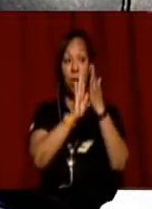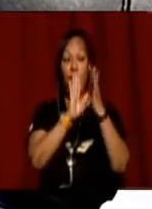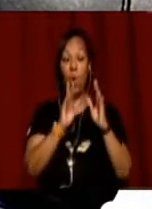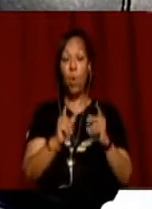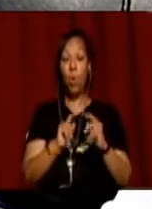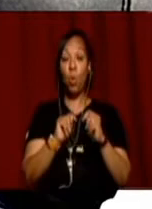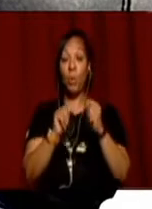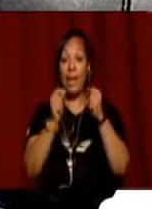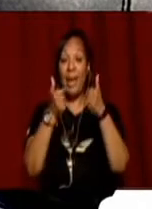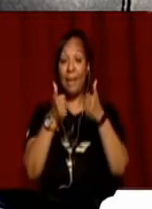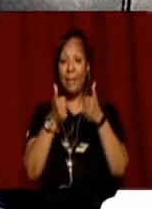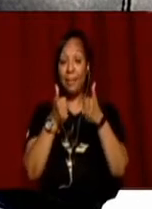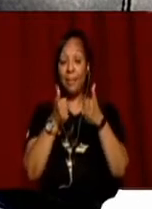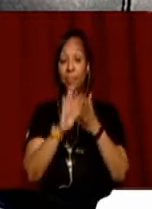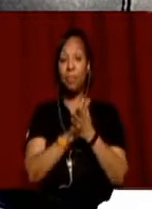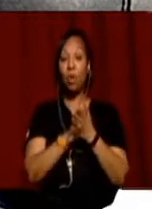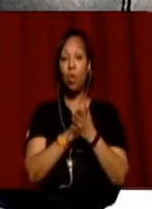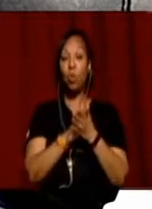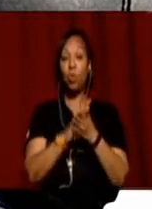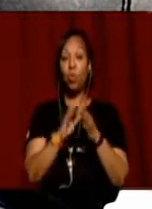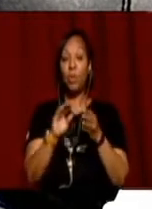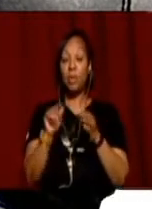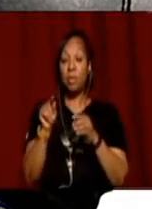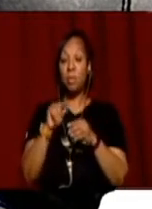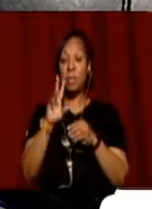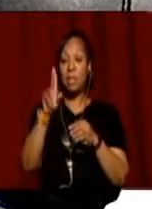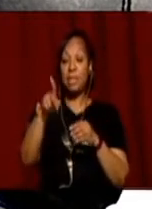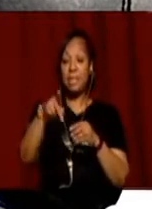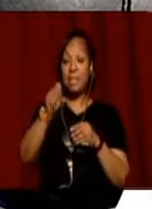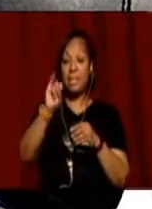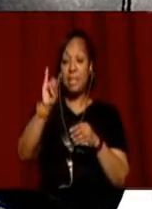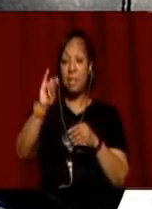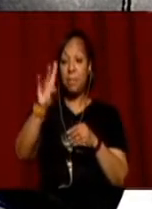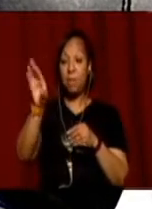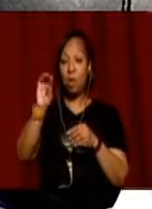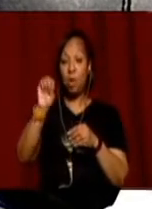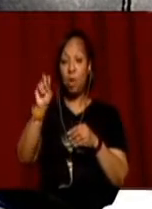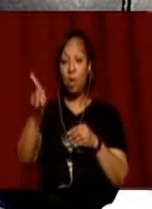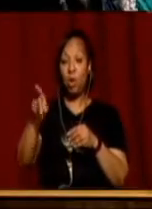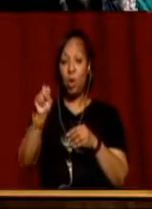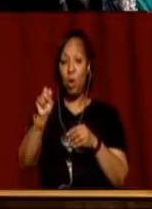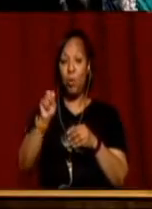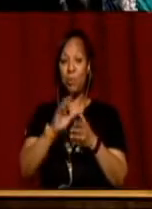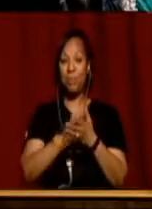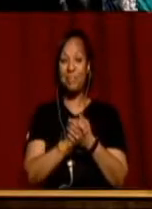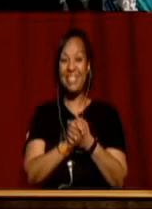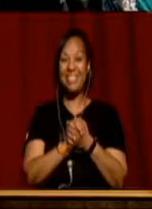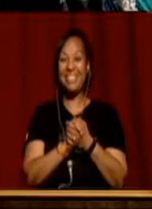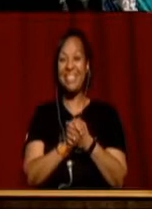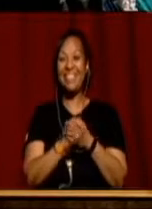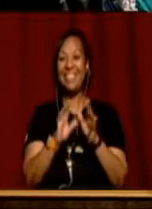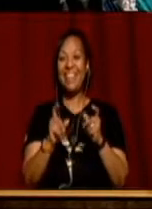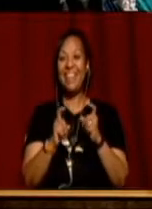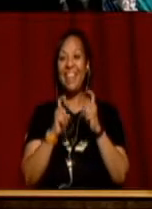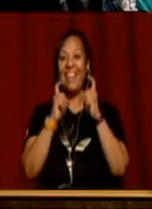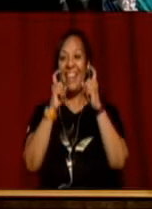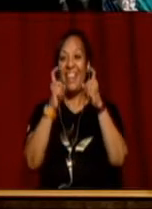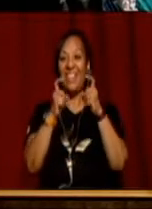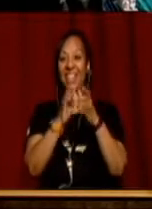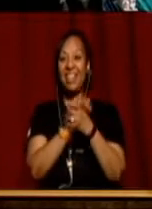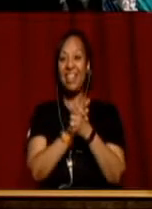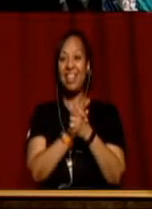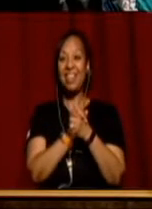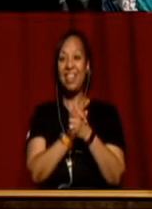reacting, we can determine by zip code. If I didn't know any better, I think you would pitch it to the president. Well, if I didn't know any well, better.